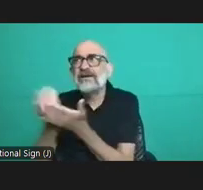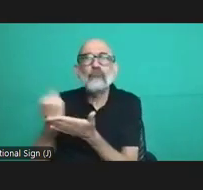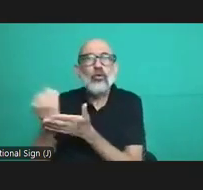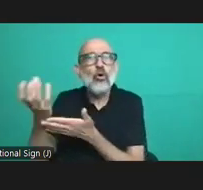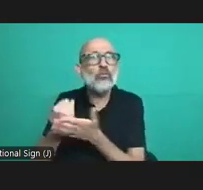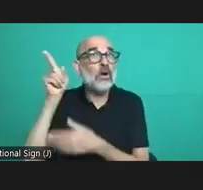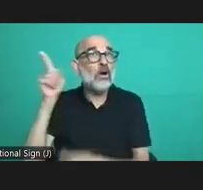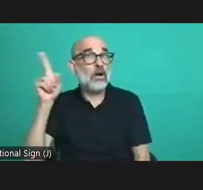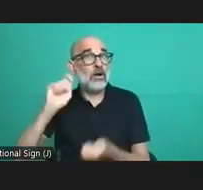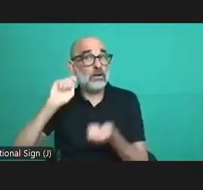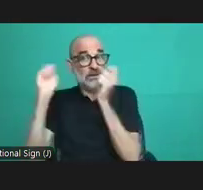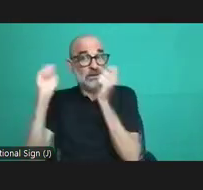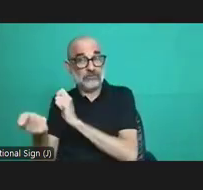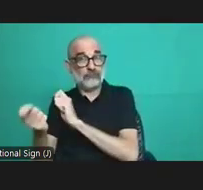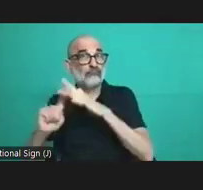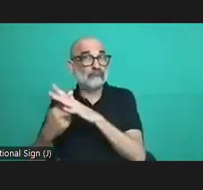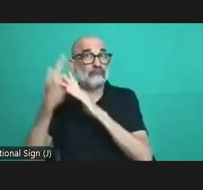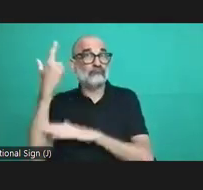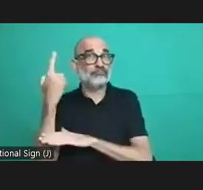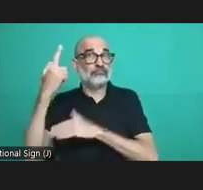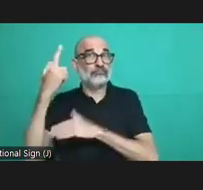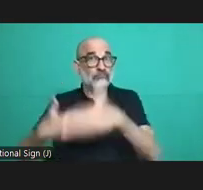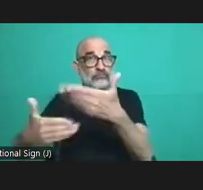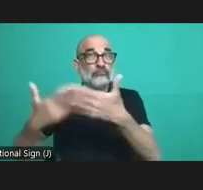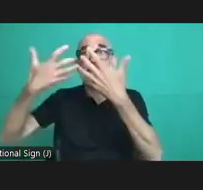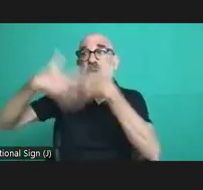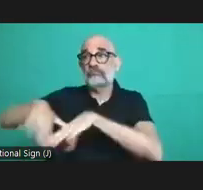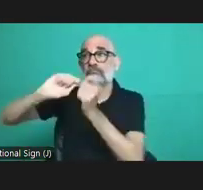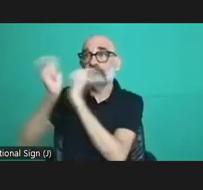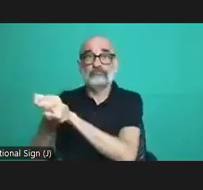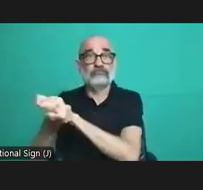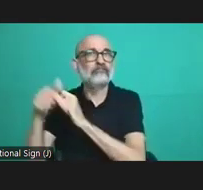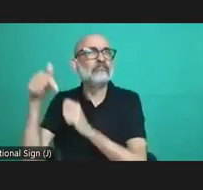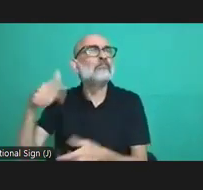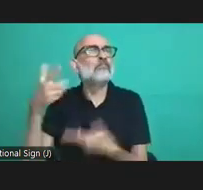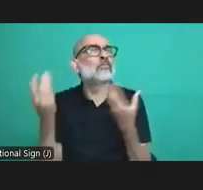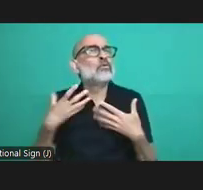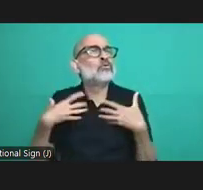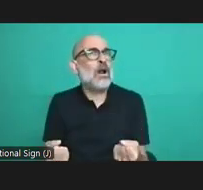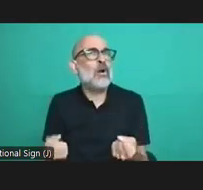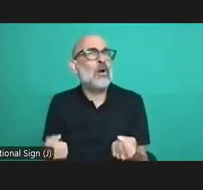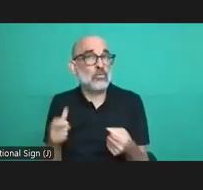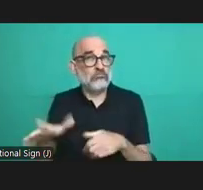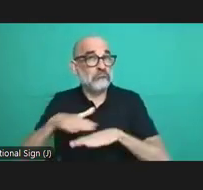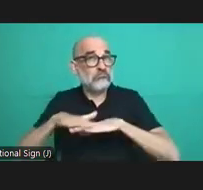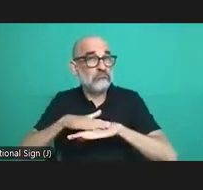speak. And I'd also like to thank Mr. James Fitzgerald for his